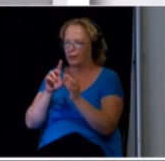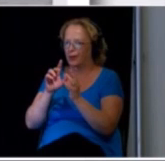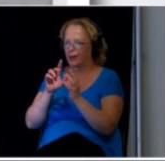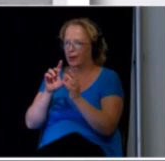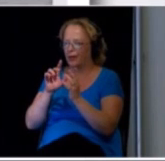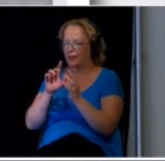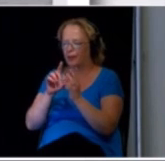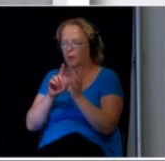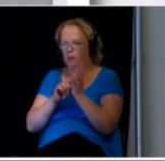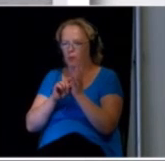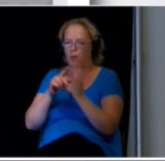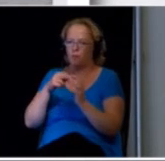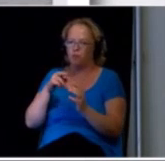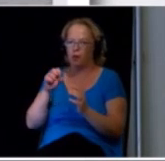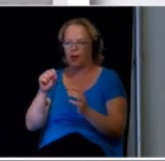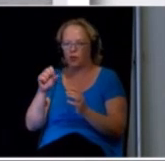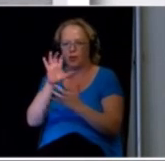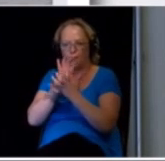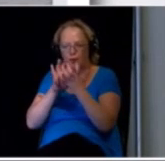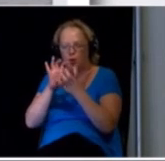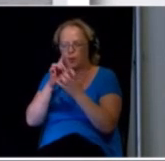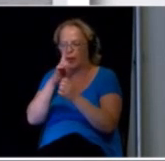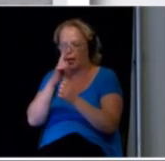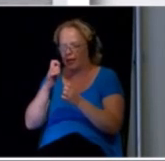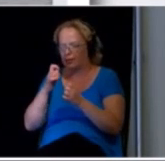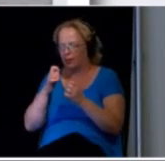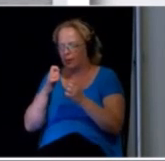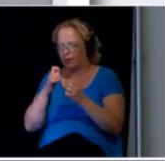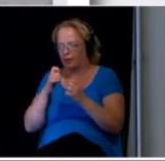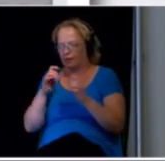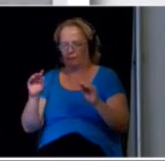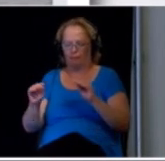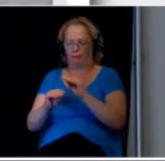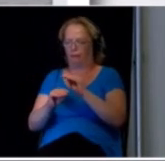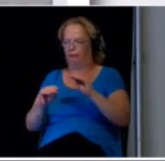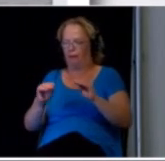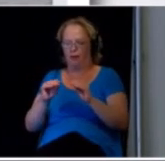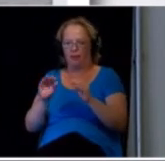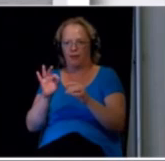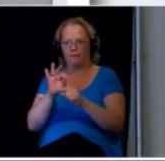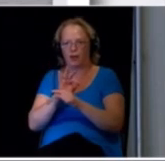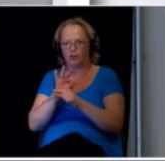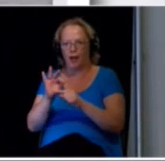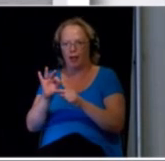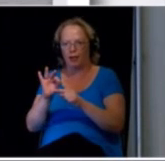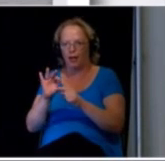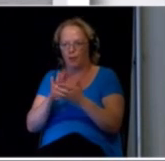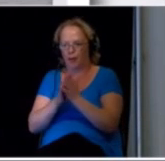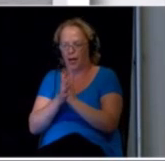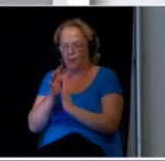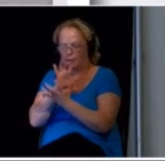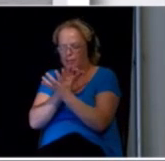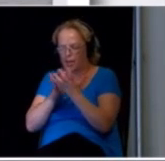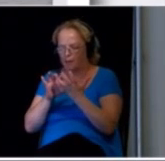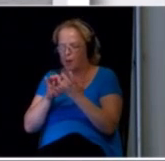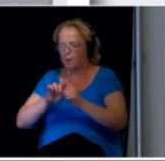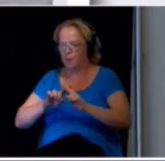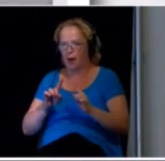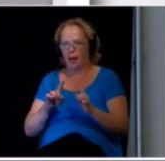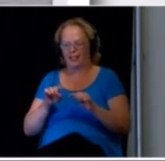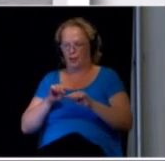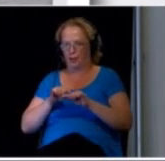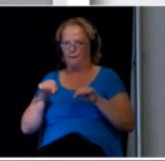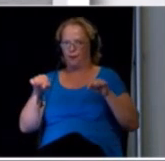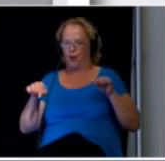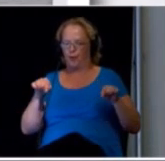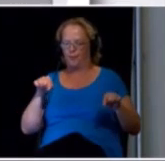the UPS functionality, with the daily cycler functionality, but then they're really 2 different